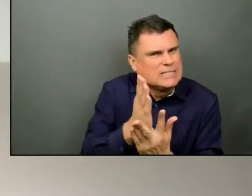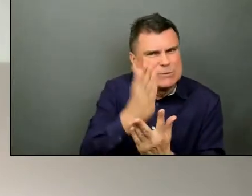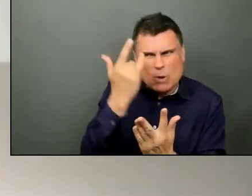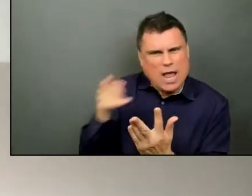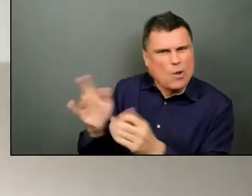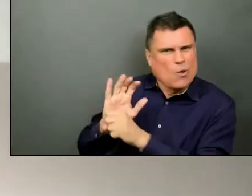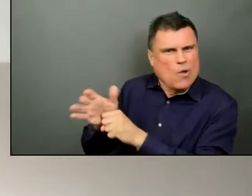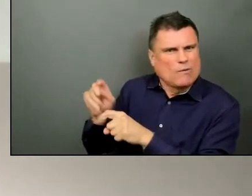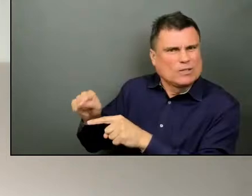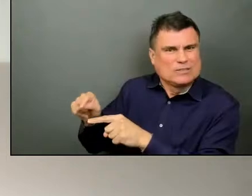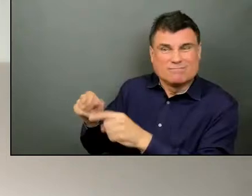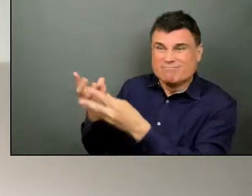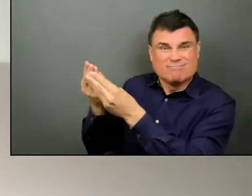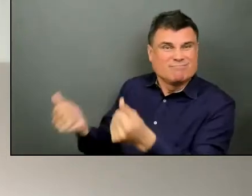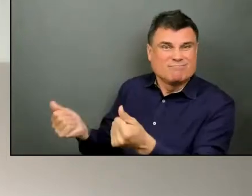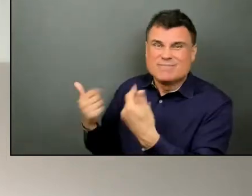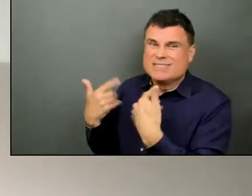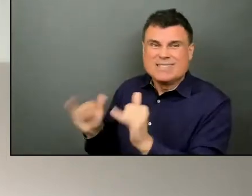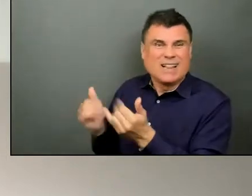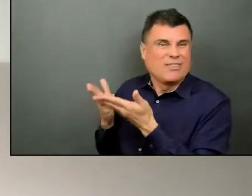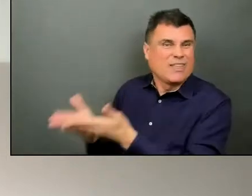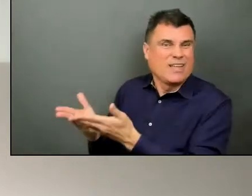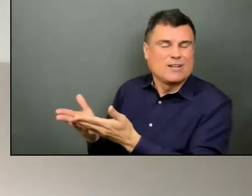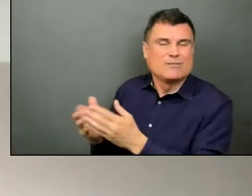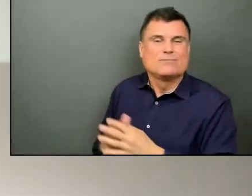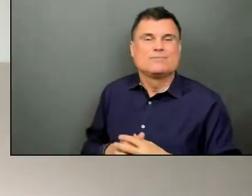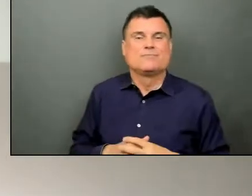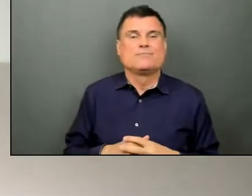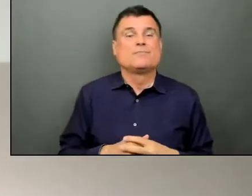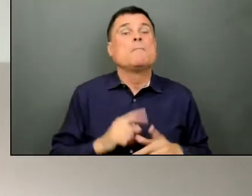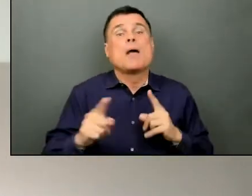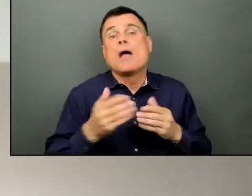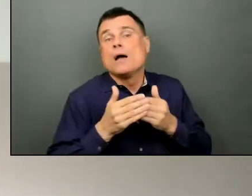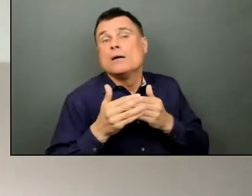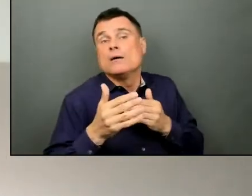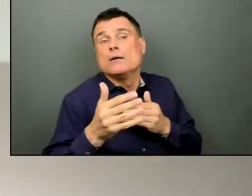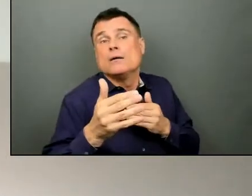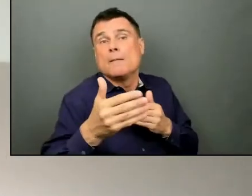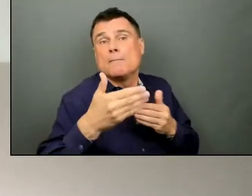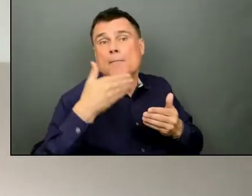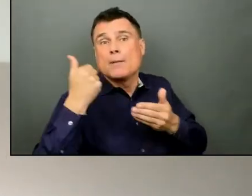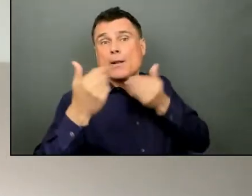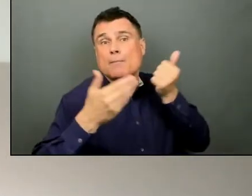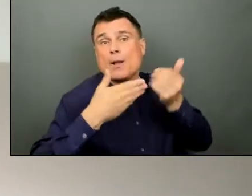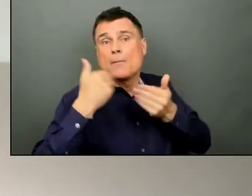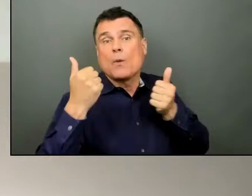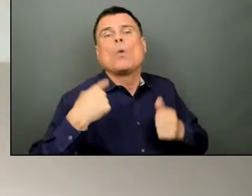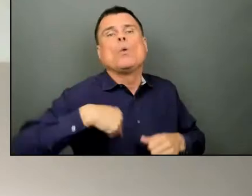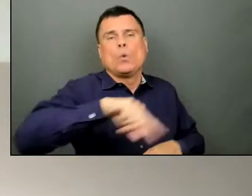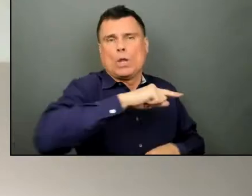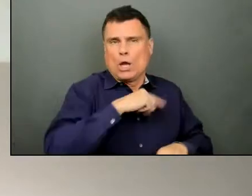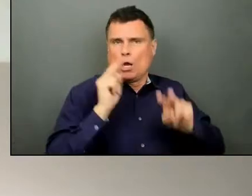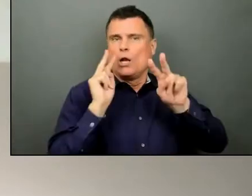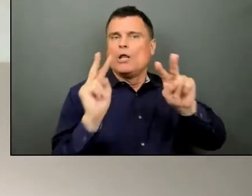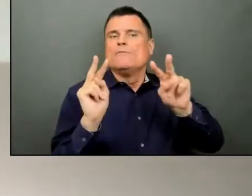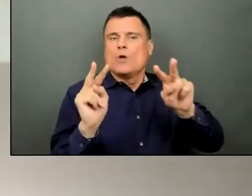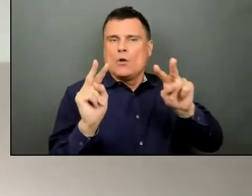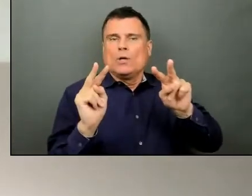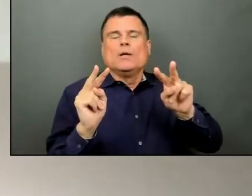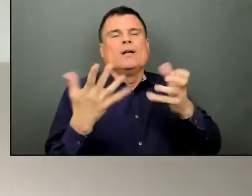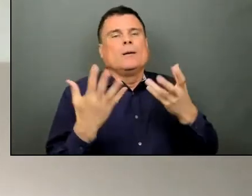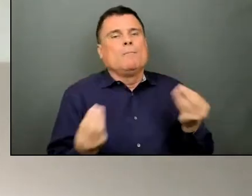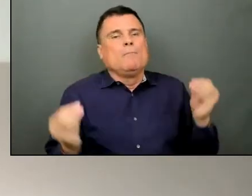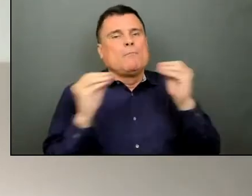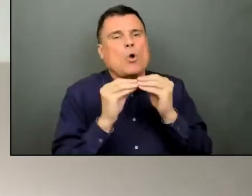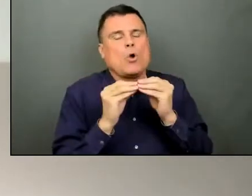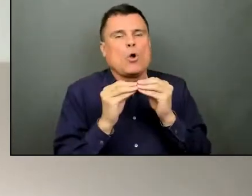pandemic, we look forward to supporting young people to re-engage in so many of the activities that they look forward to